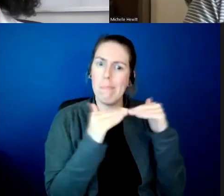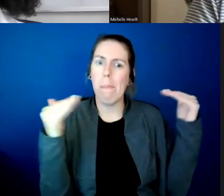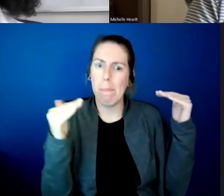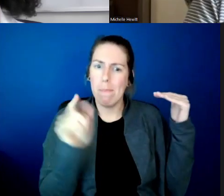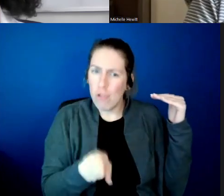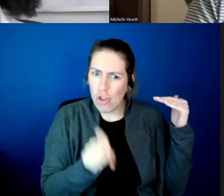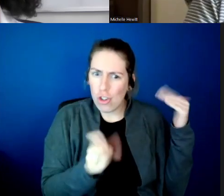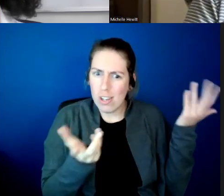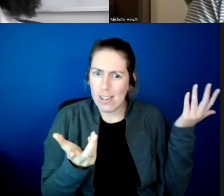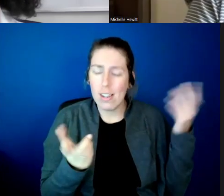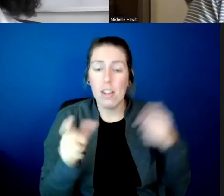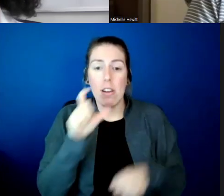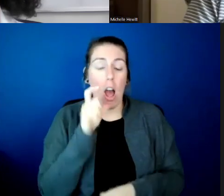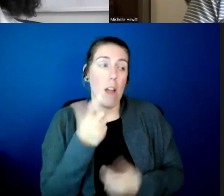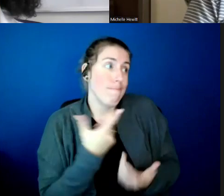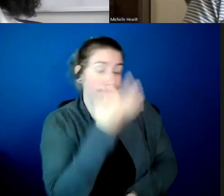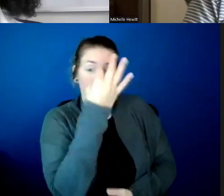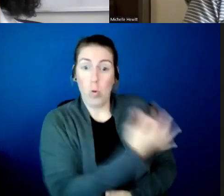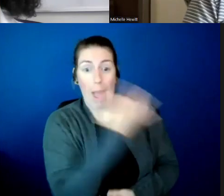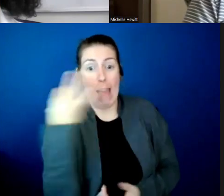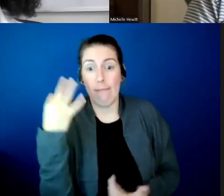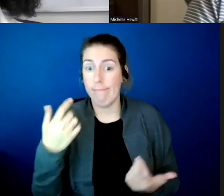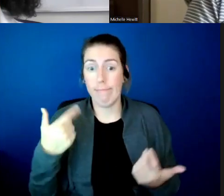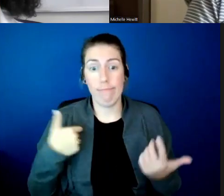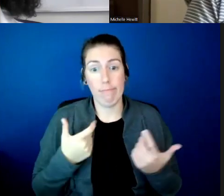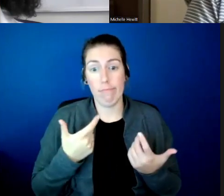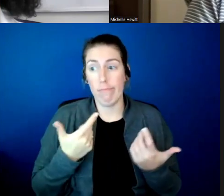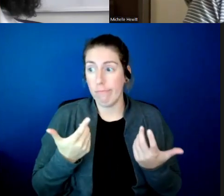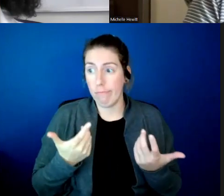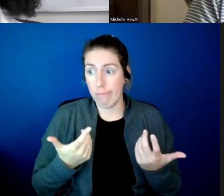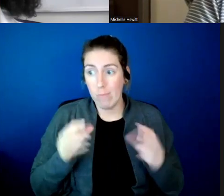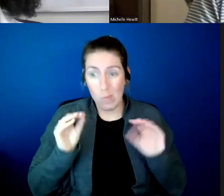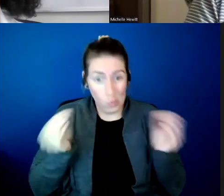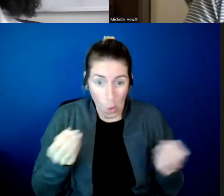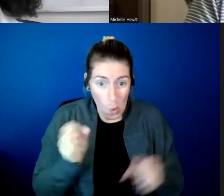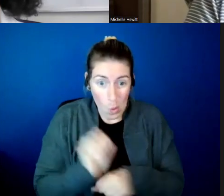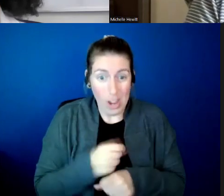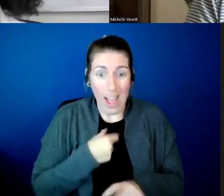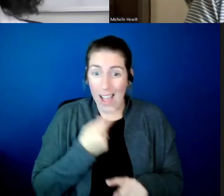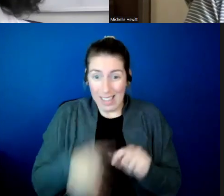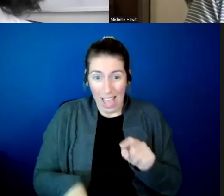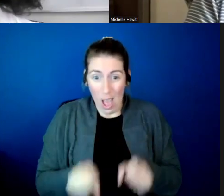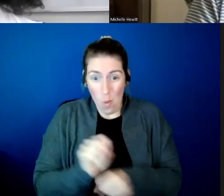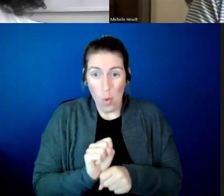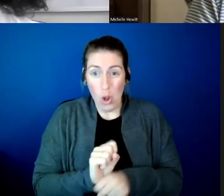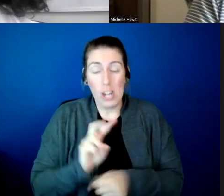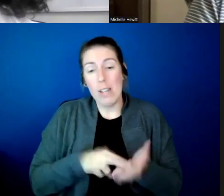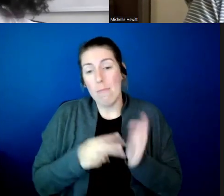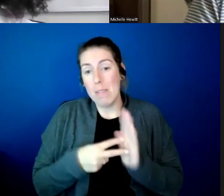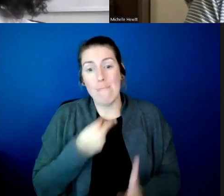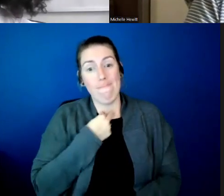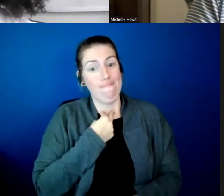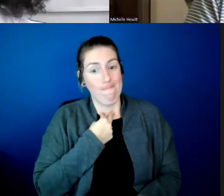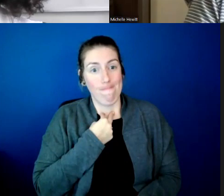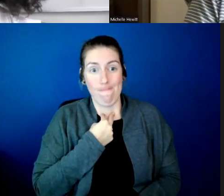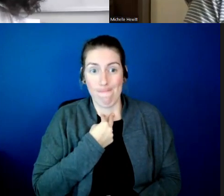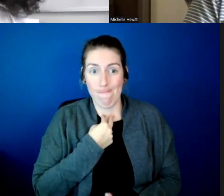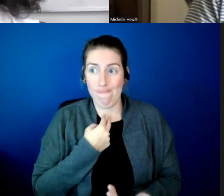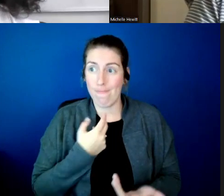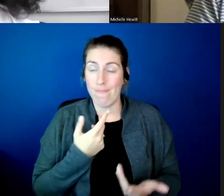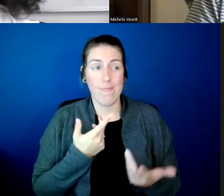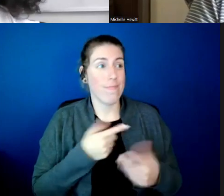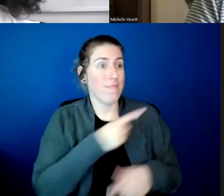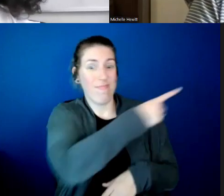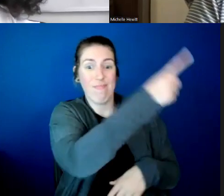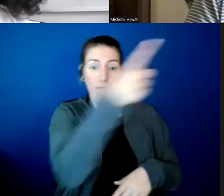You should not have to live in poverty because something in life's lottery said that you were not able to take part in this thing that we value